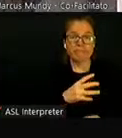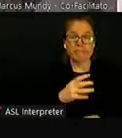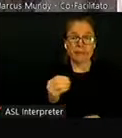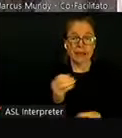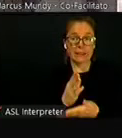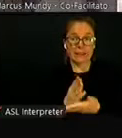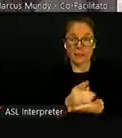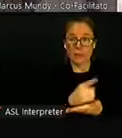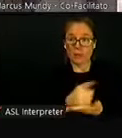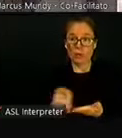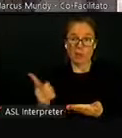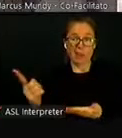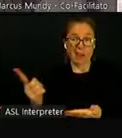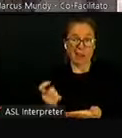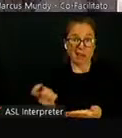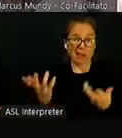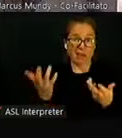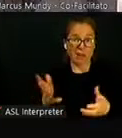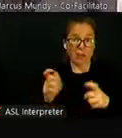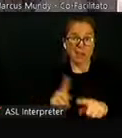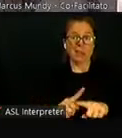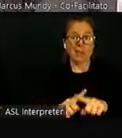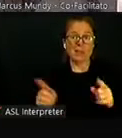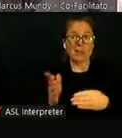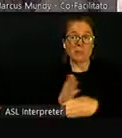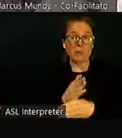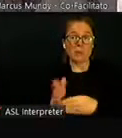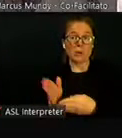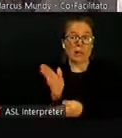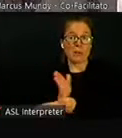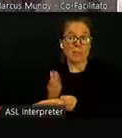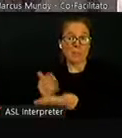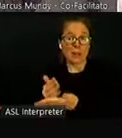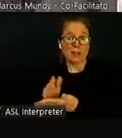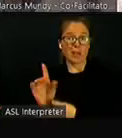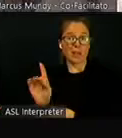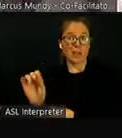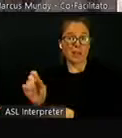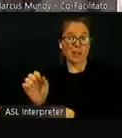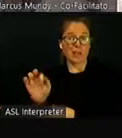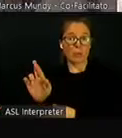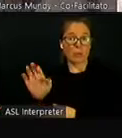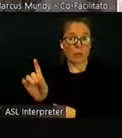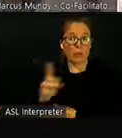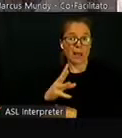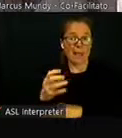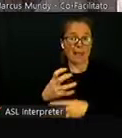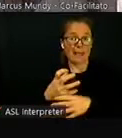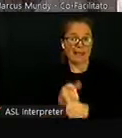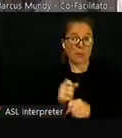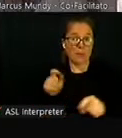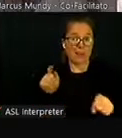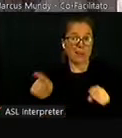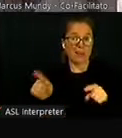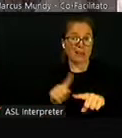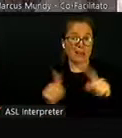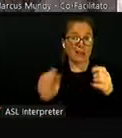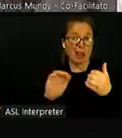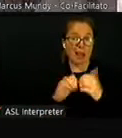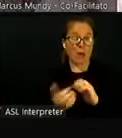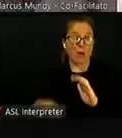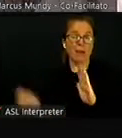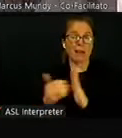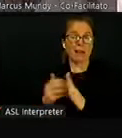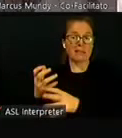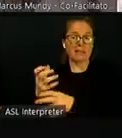have asked that question already, is what's the difference between the Washington County's budget dashboard versus the county budget summary? And again, the budget summary is a book